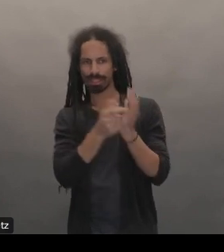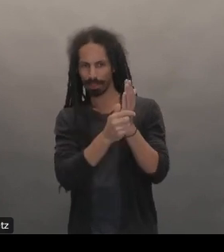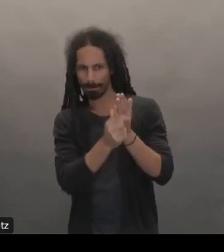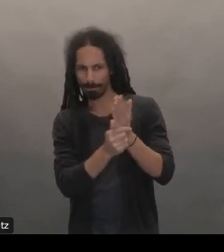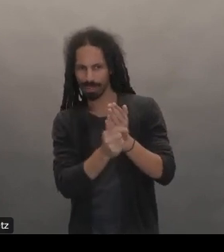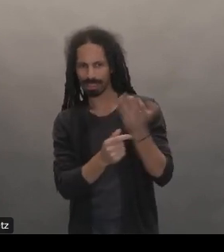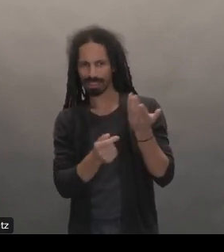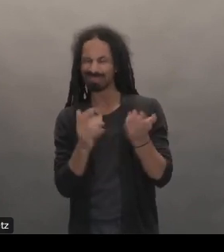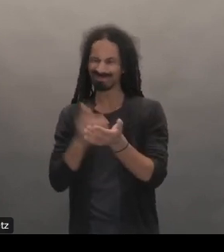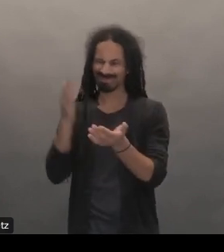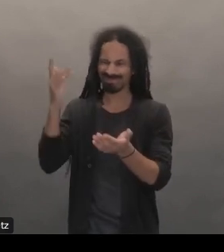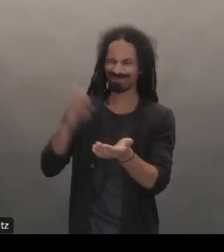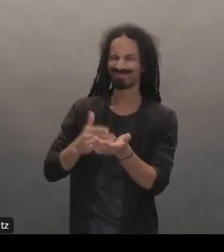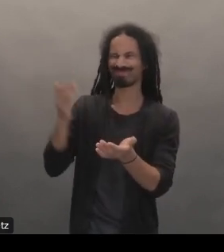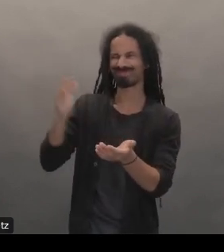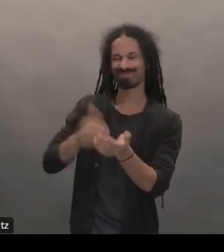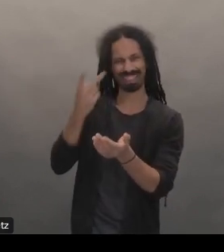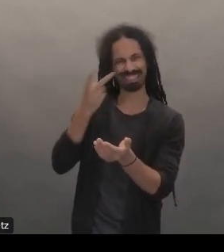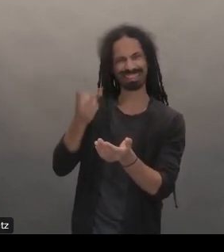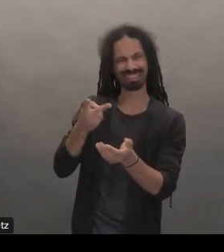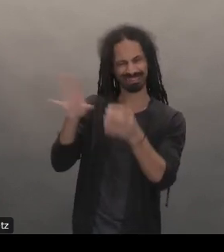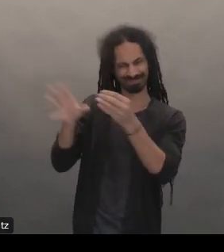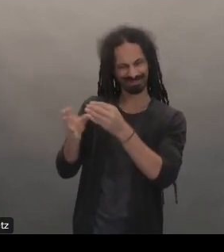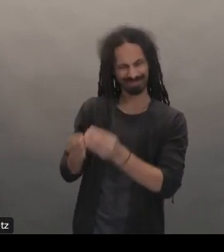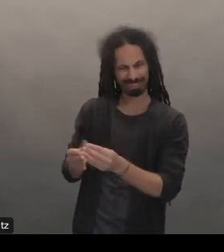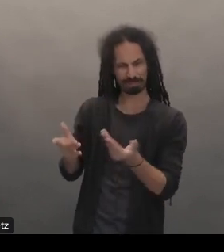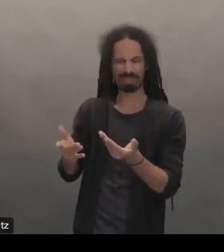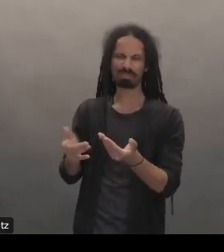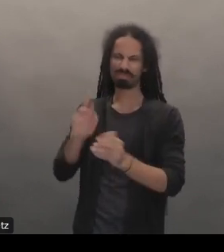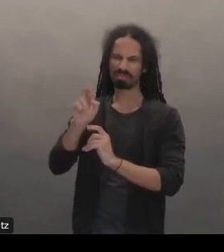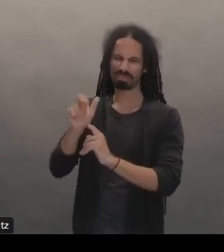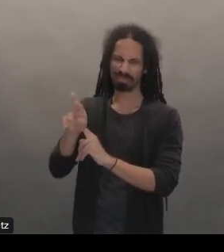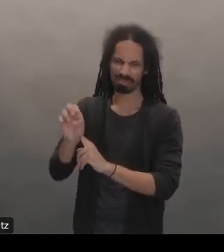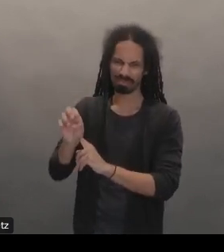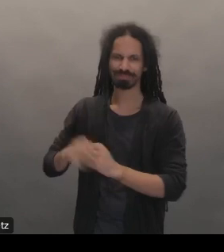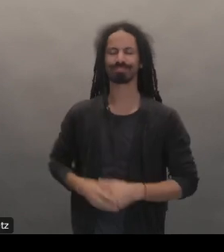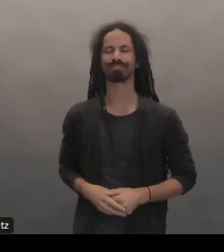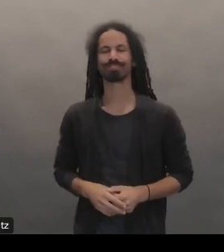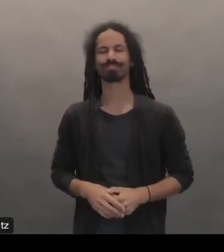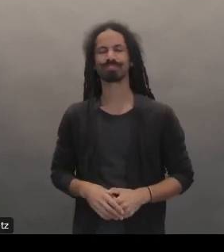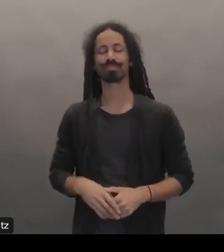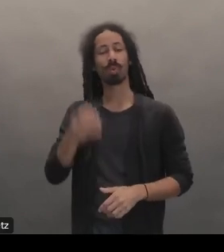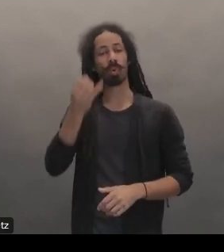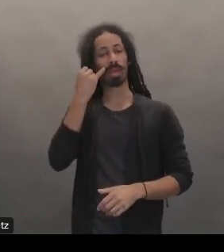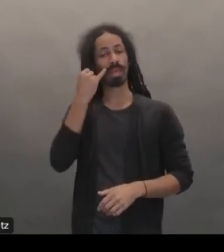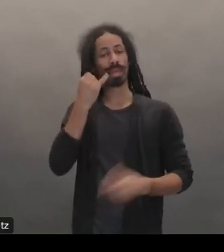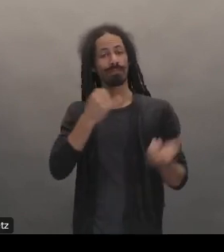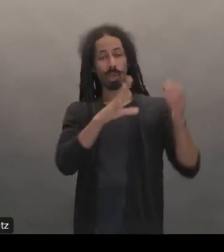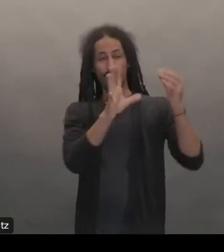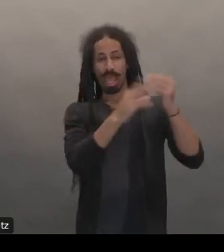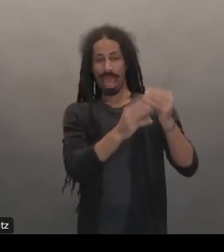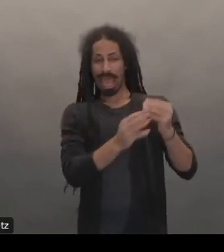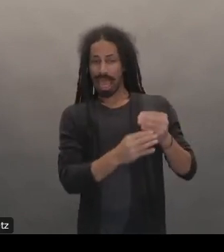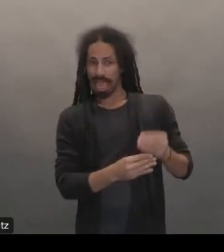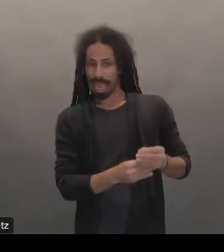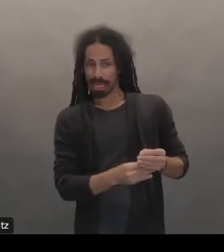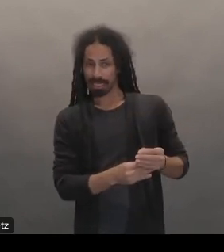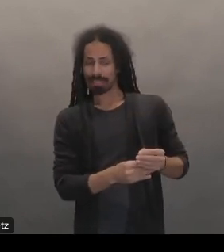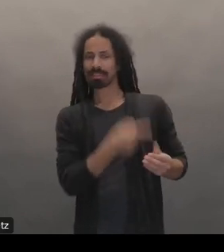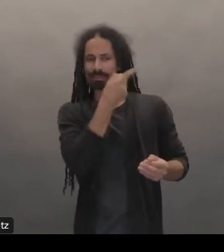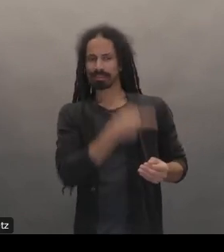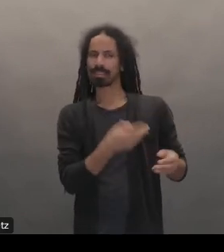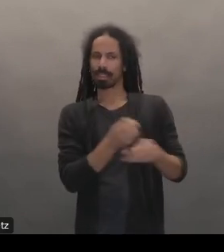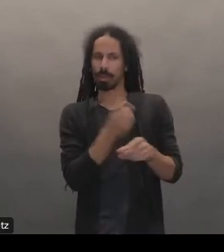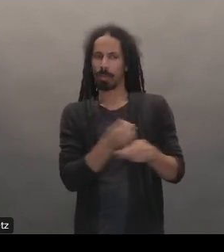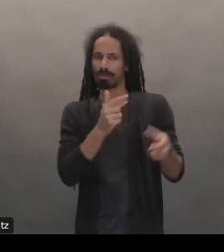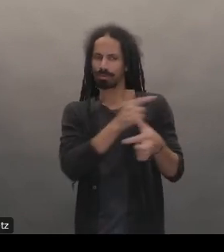and tables. That happens. So if you have some of these elements, this is the order in which you should put them. But